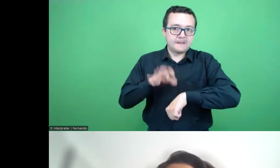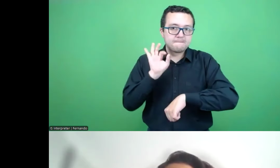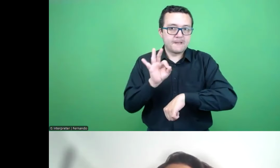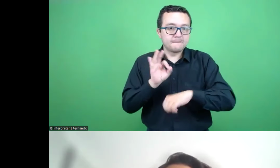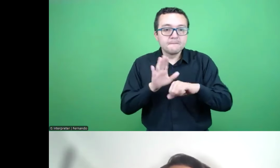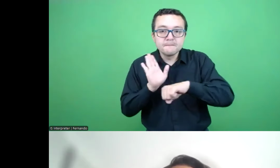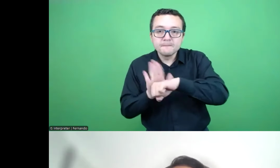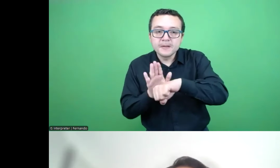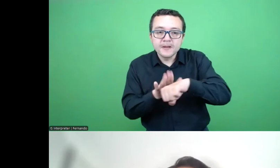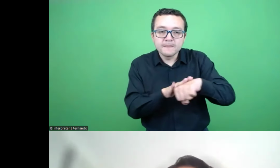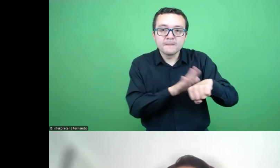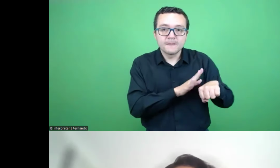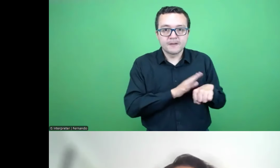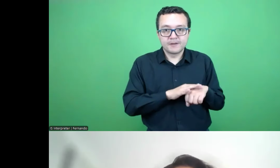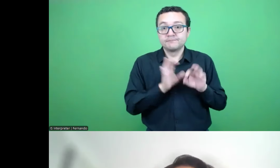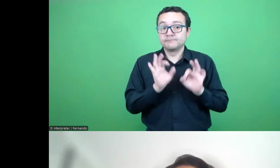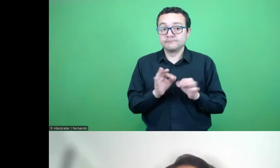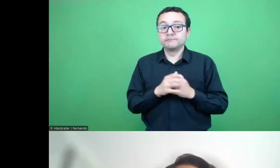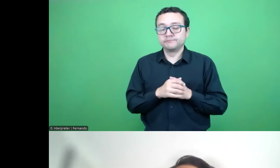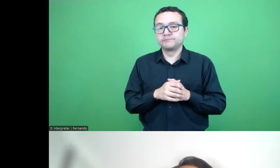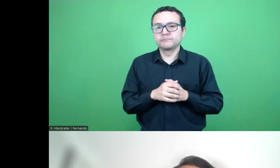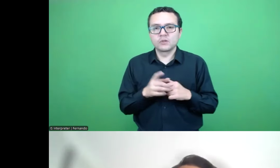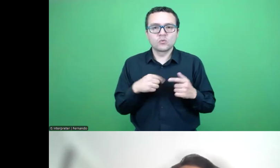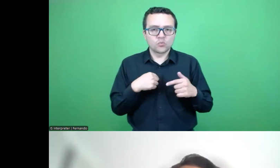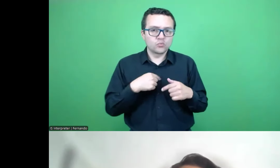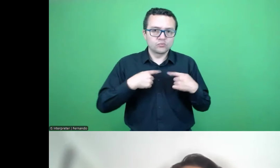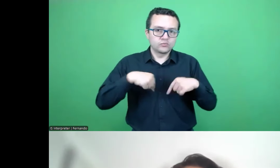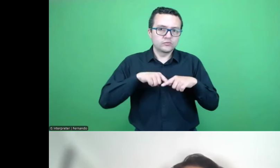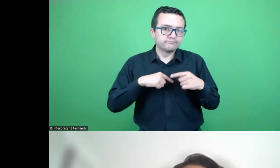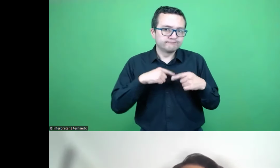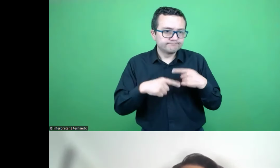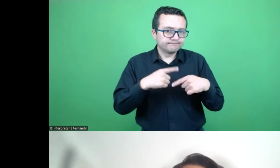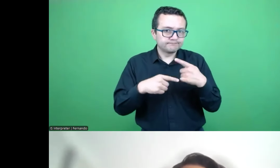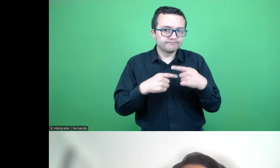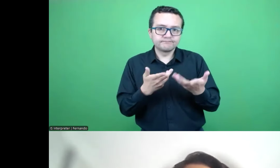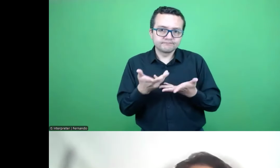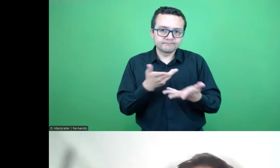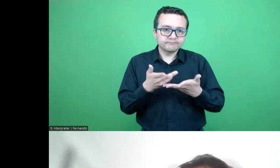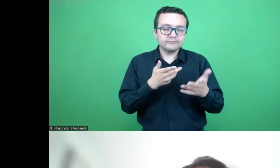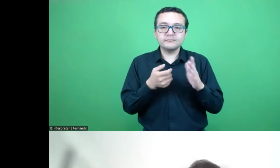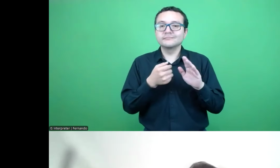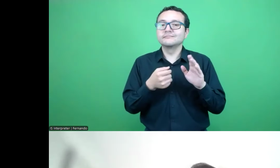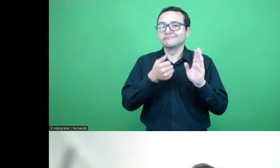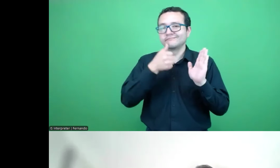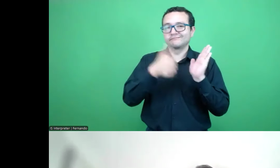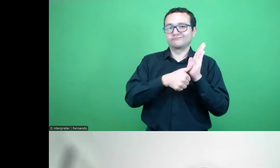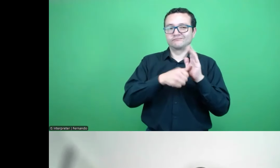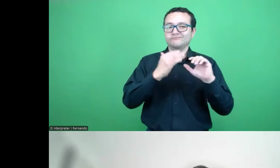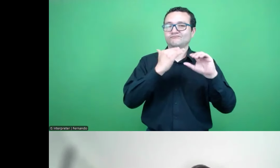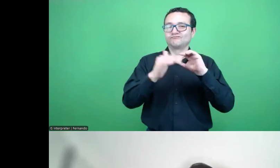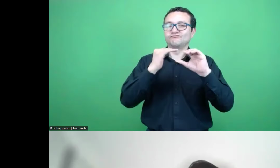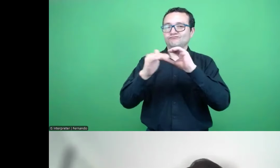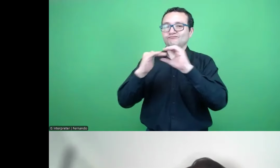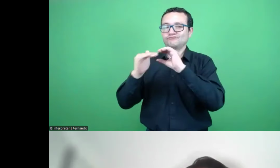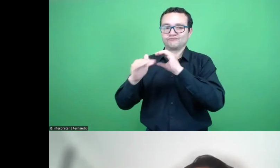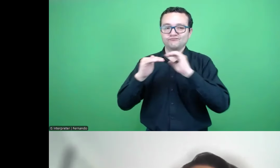website. So I do hope that they reach you should they become available. Um,